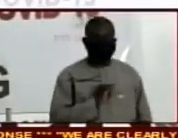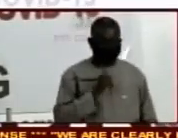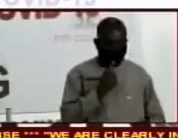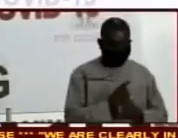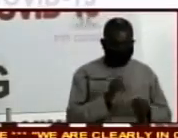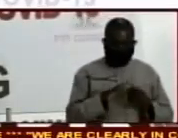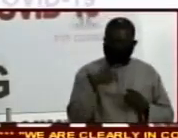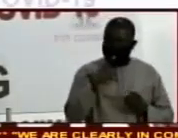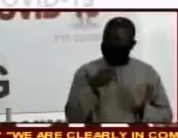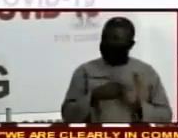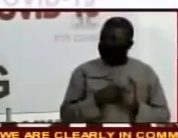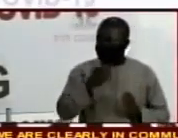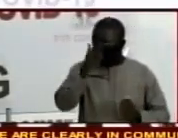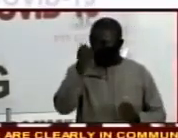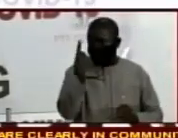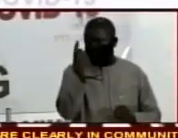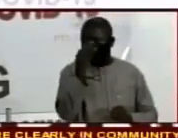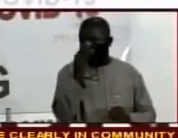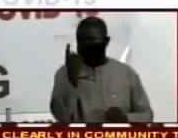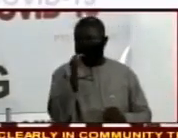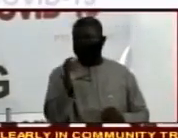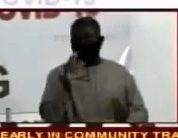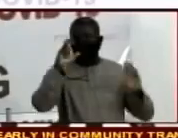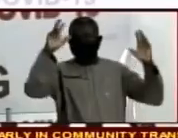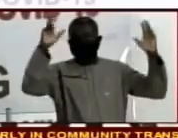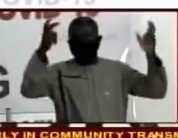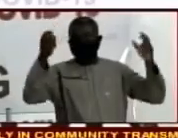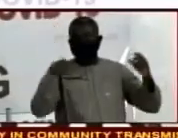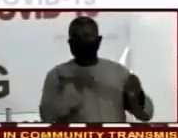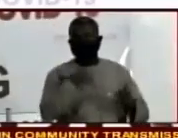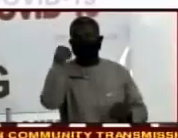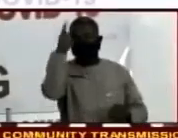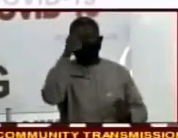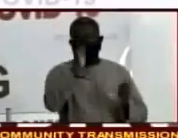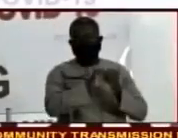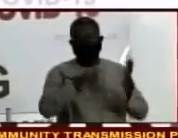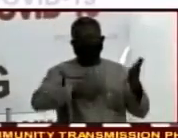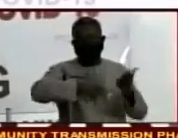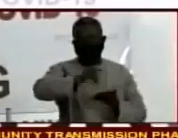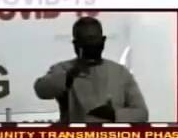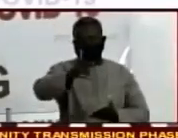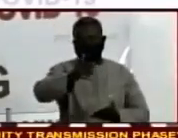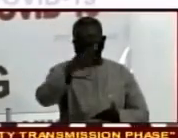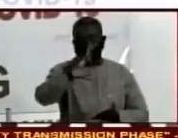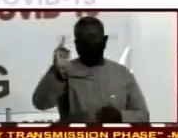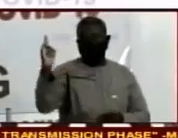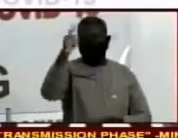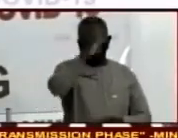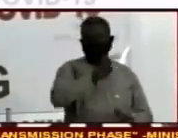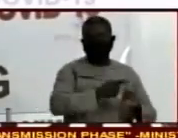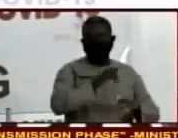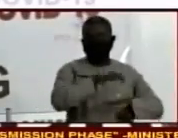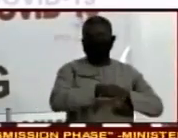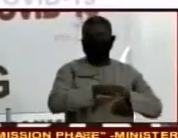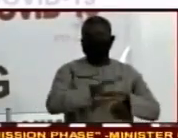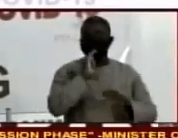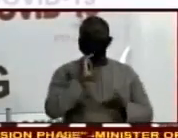because one of the issues we're facing with the payment for the flight from London is